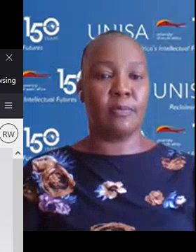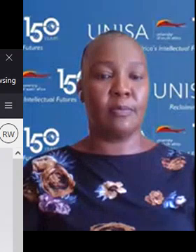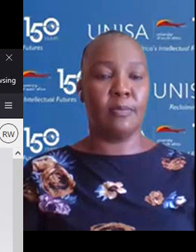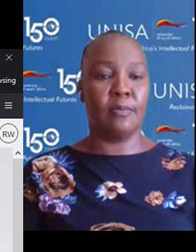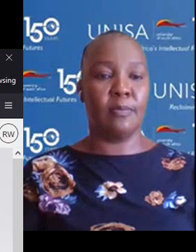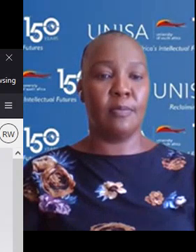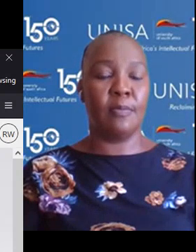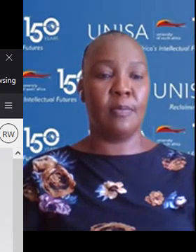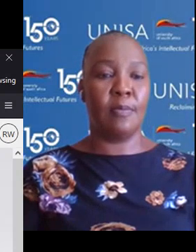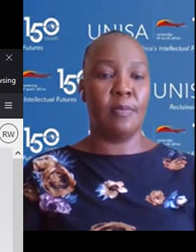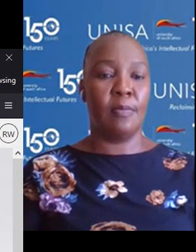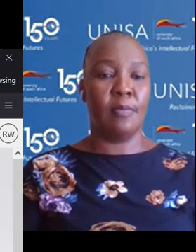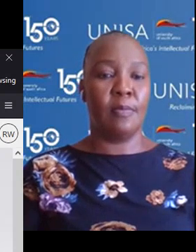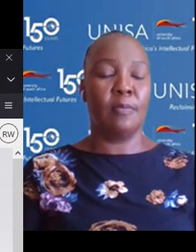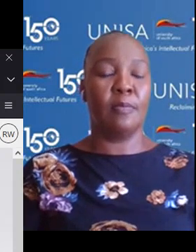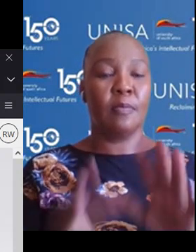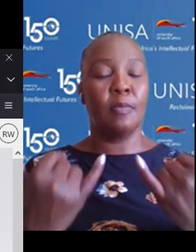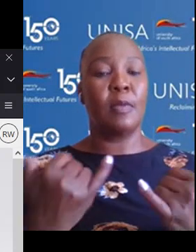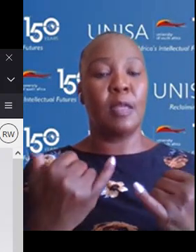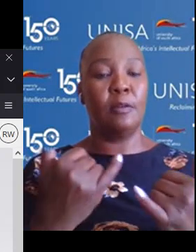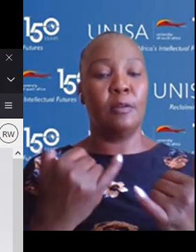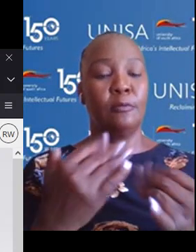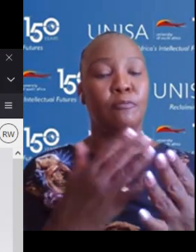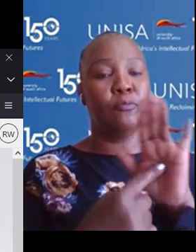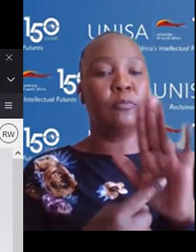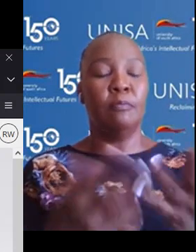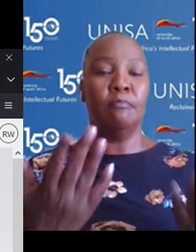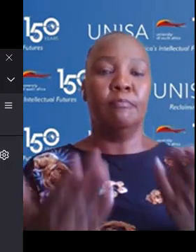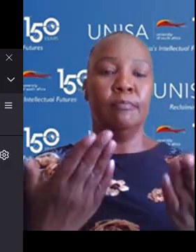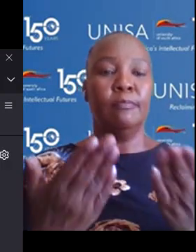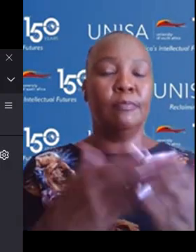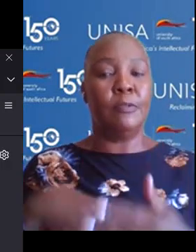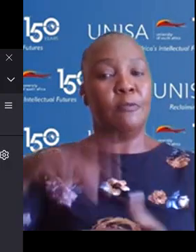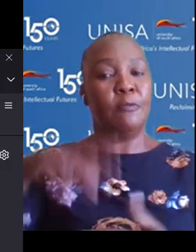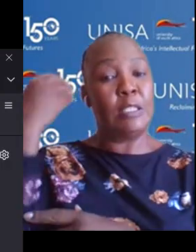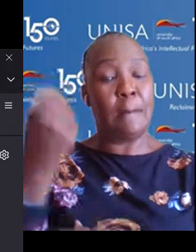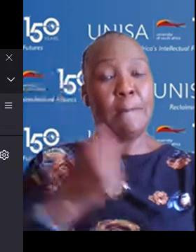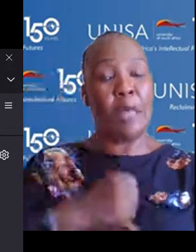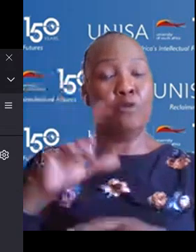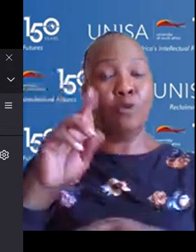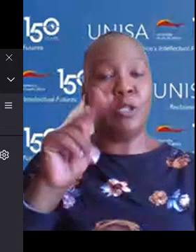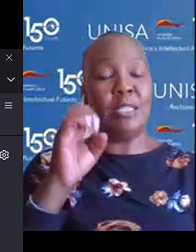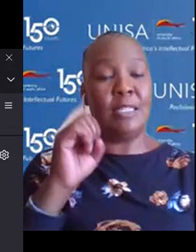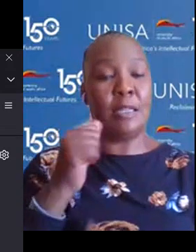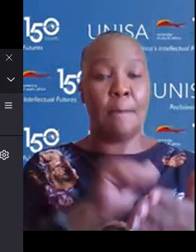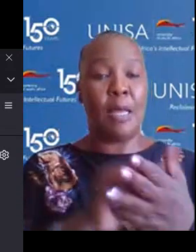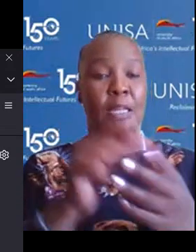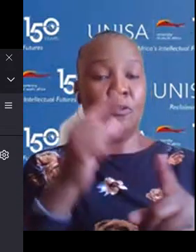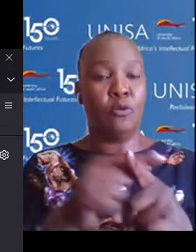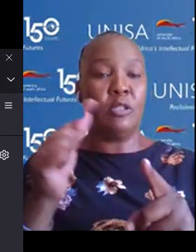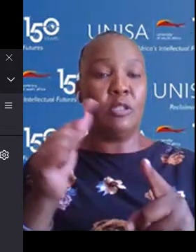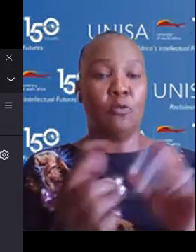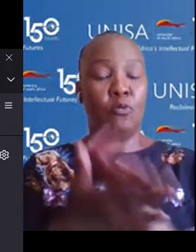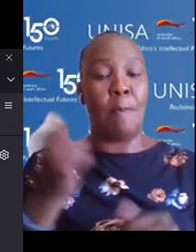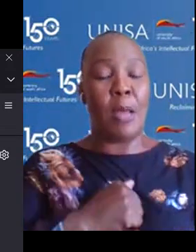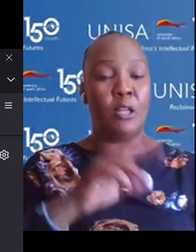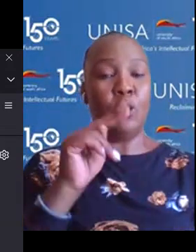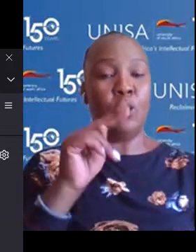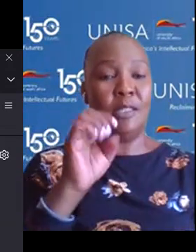Now, I just quickly want to show if you forgot your MyUnisa password, you can go to MyUnisa.